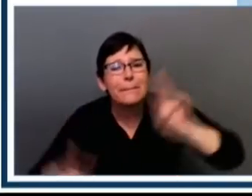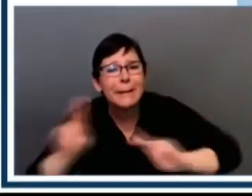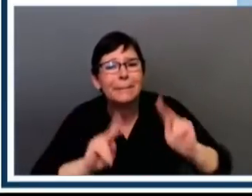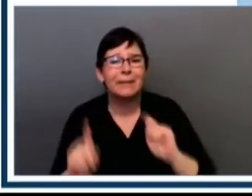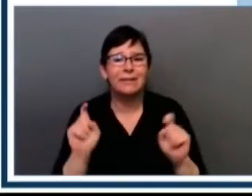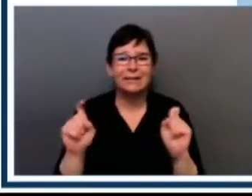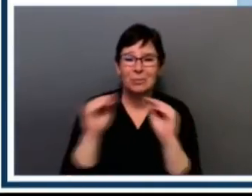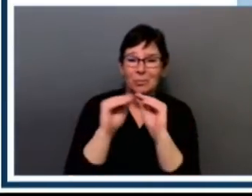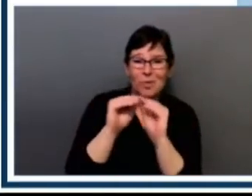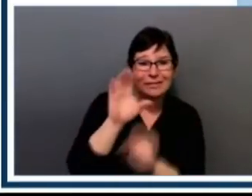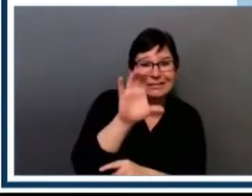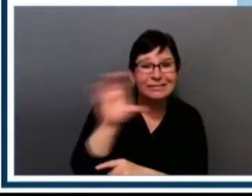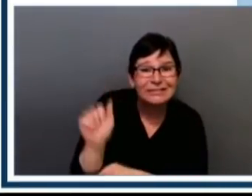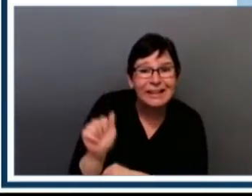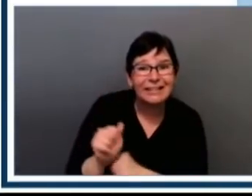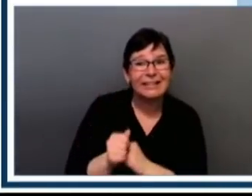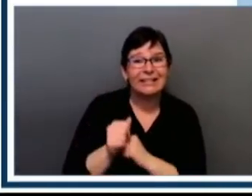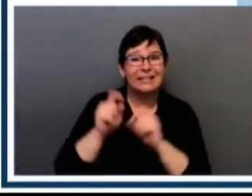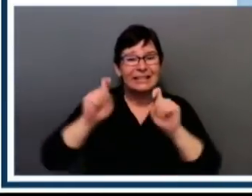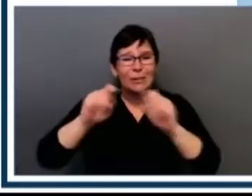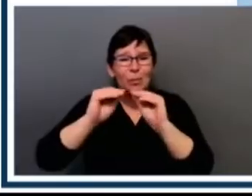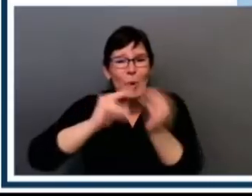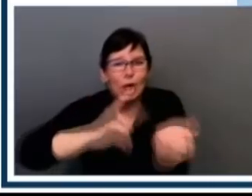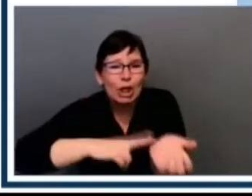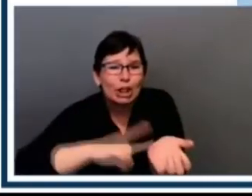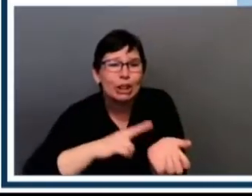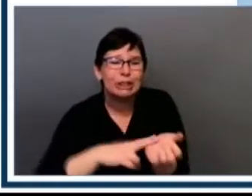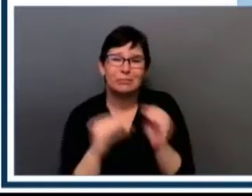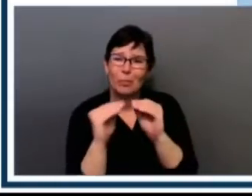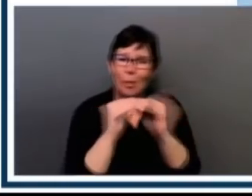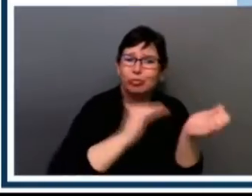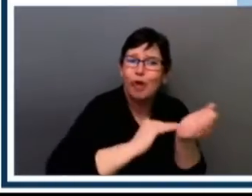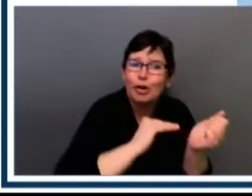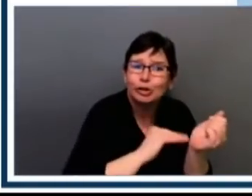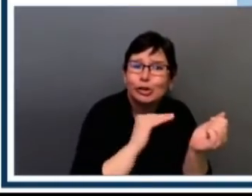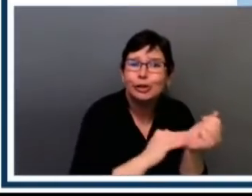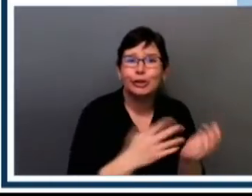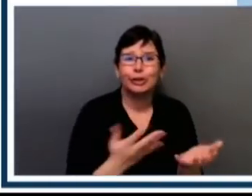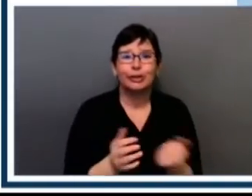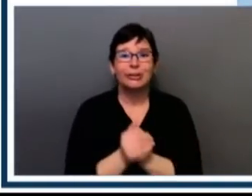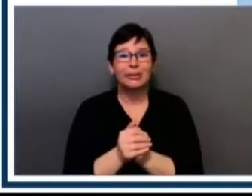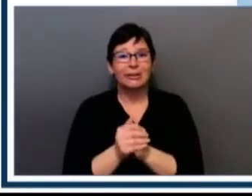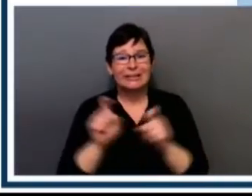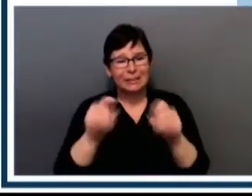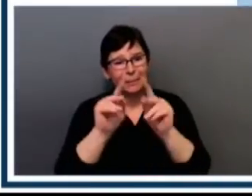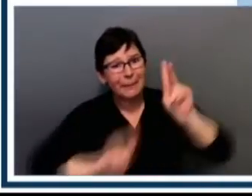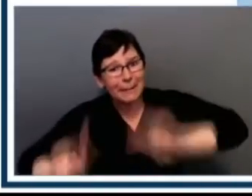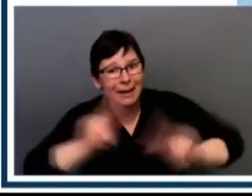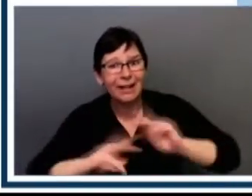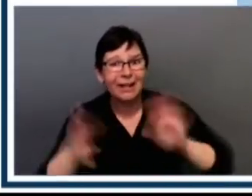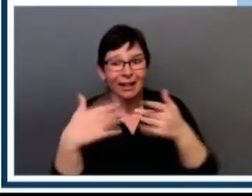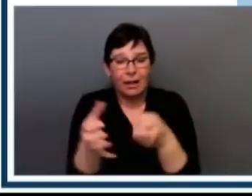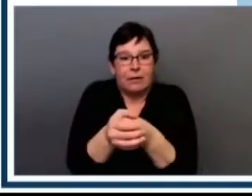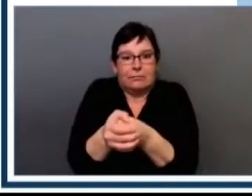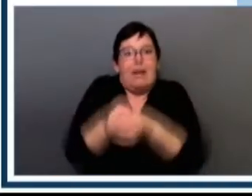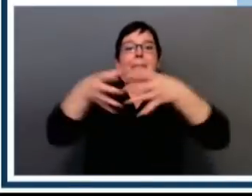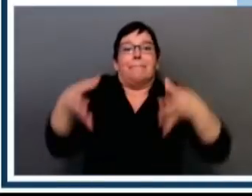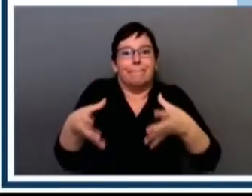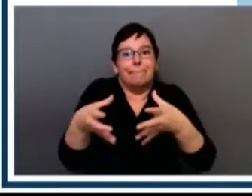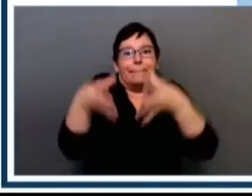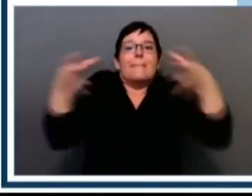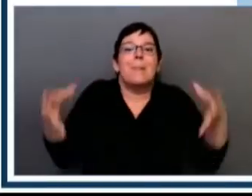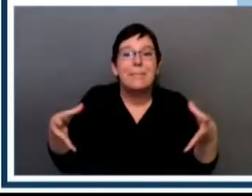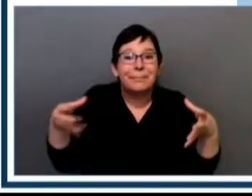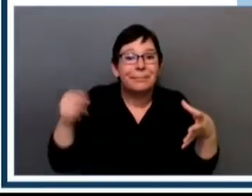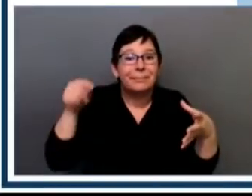But the other way we can increase capacity and that we're looking at is innovation and looking at different ways that technology can be used to help people through